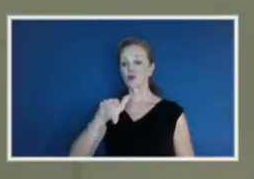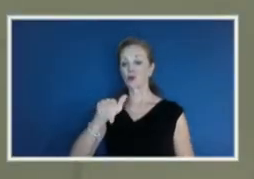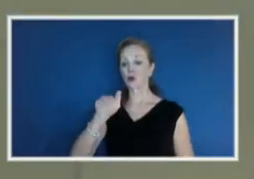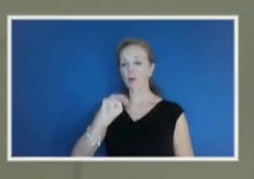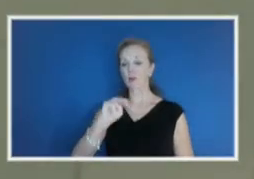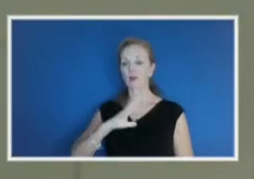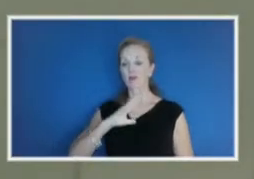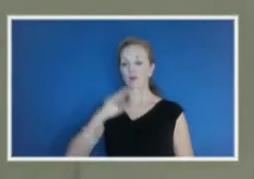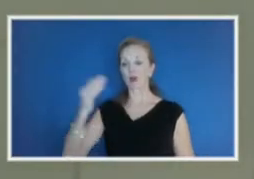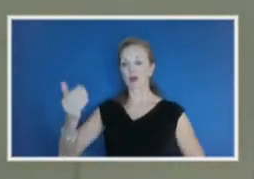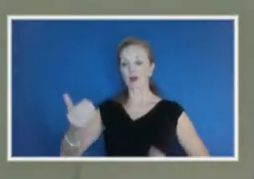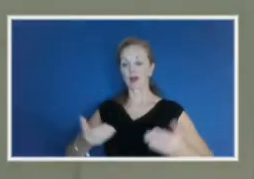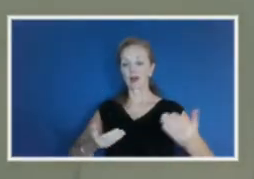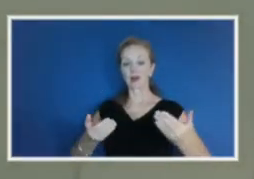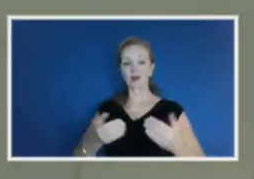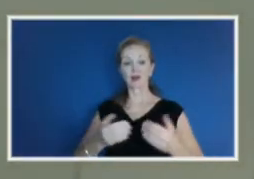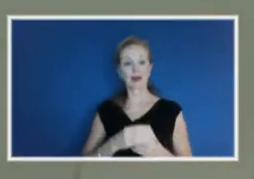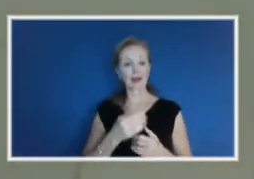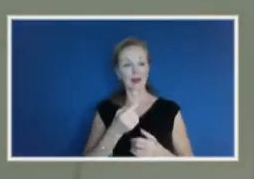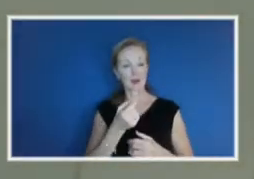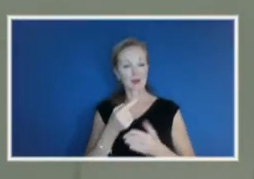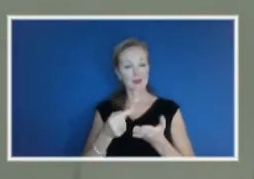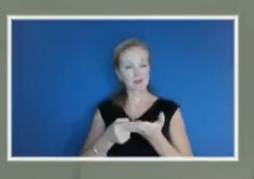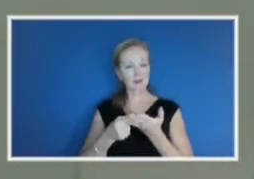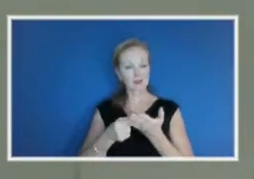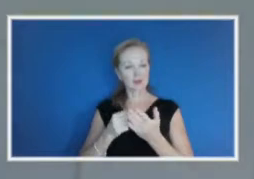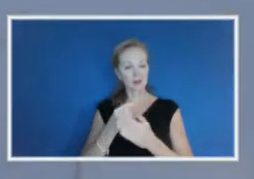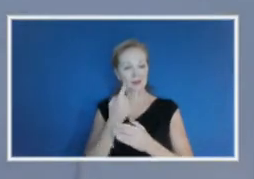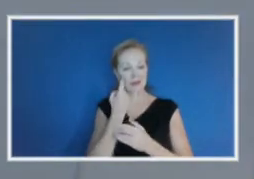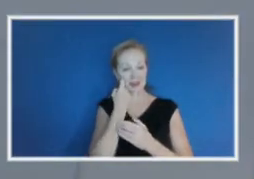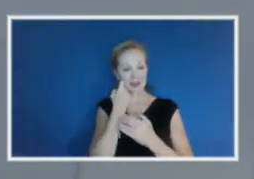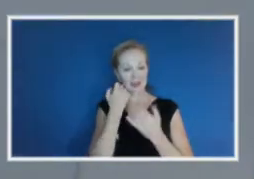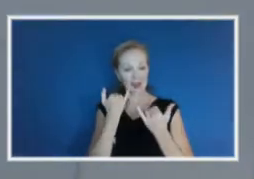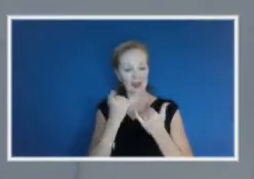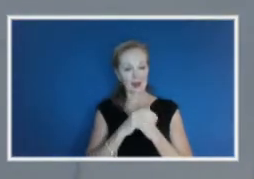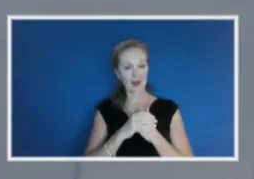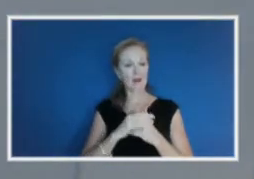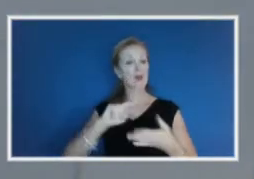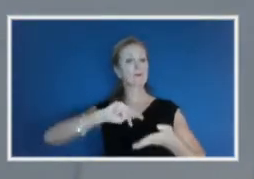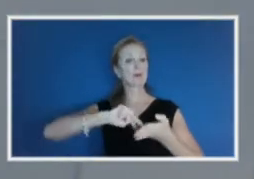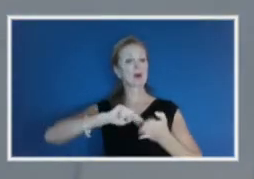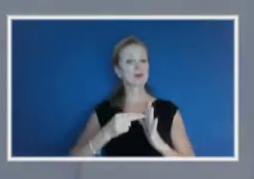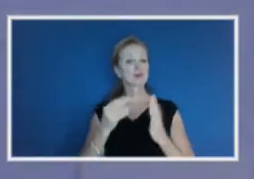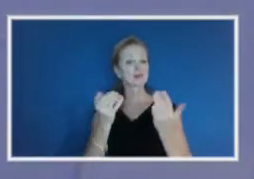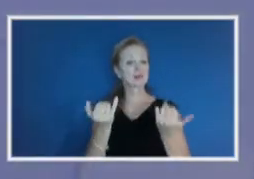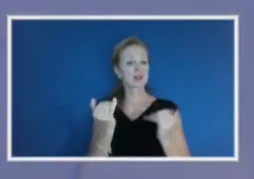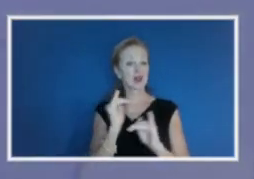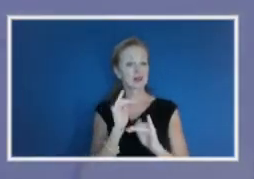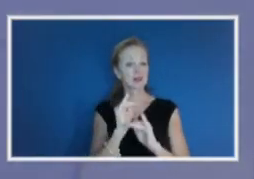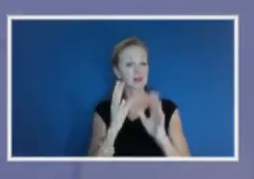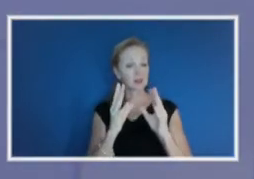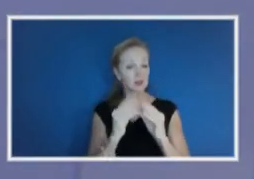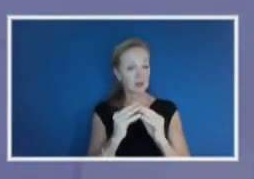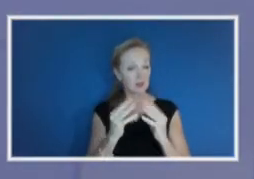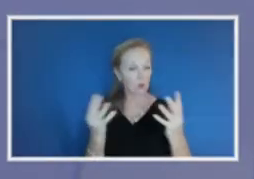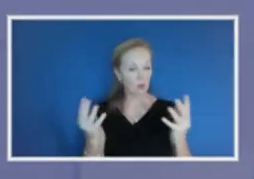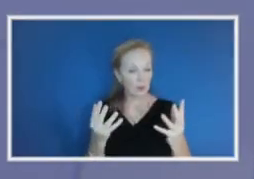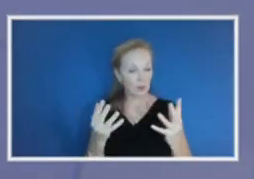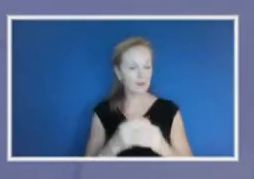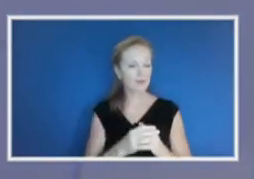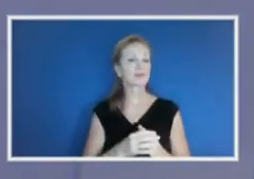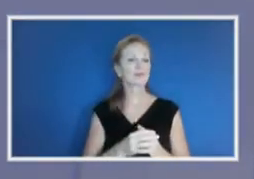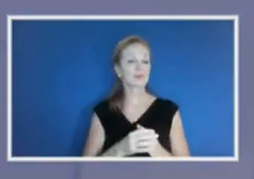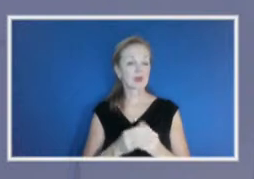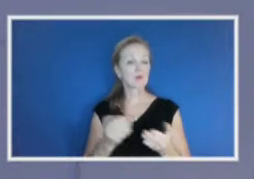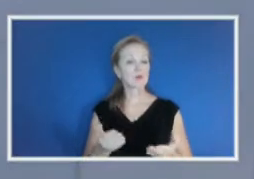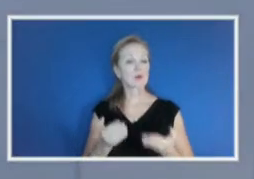So we had a bit of a discussion earlier today about the purpose of tonight. And the purpose of tonight is to